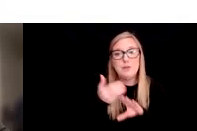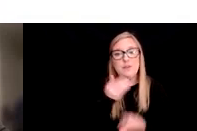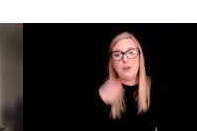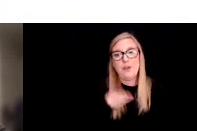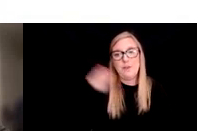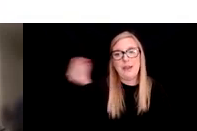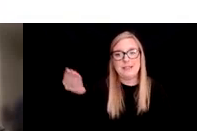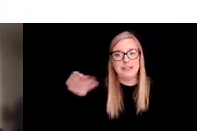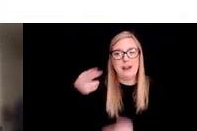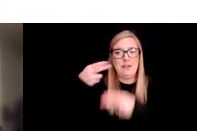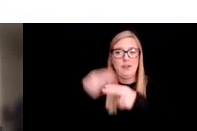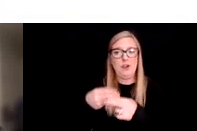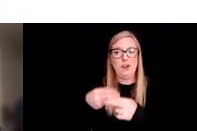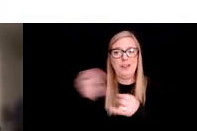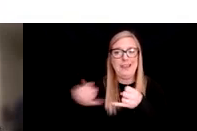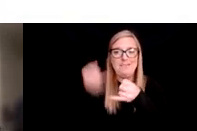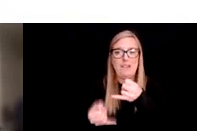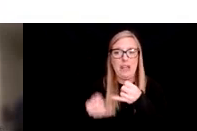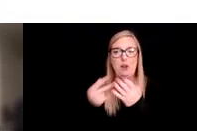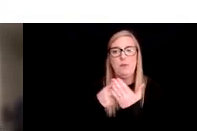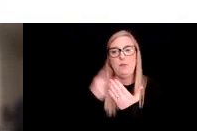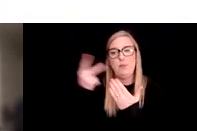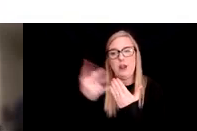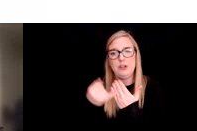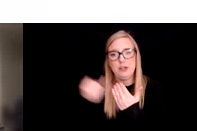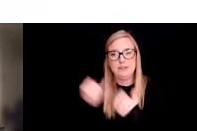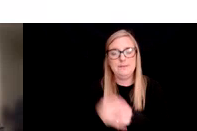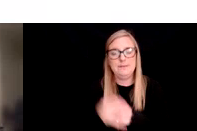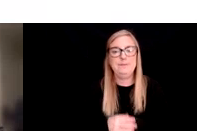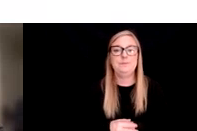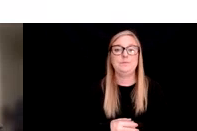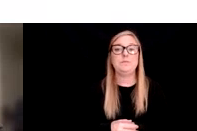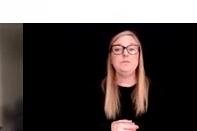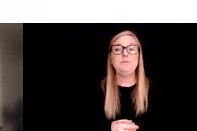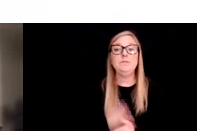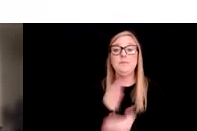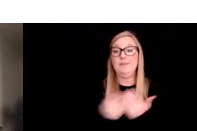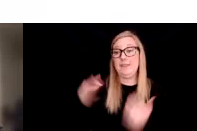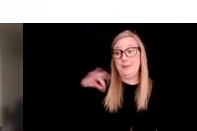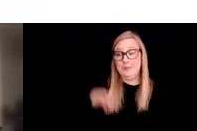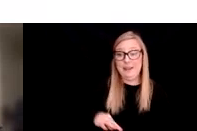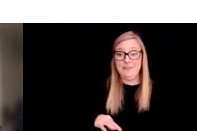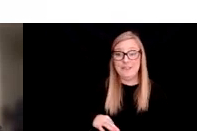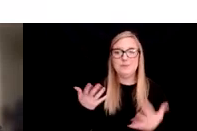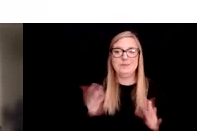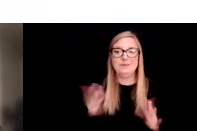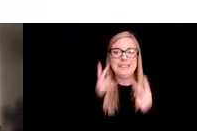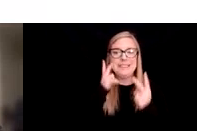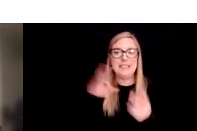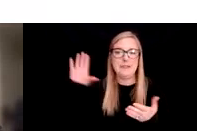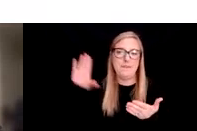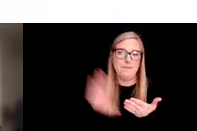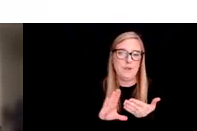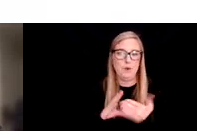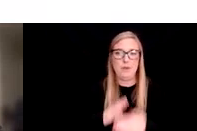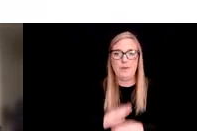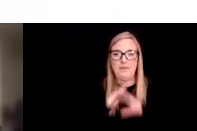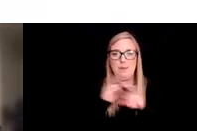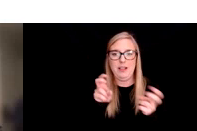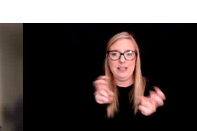final product. The benefits of this are that we get fewer preventable issues, right? So the